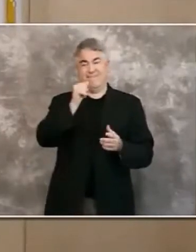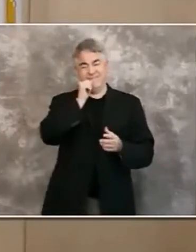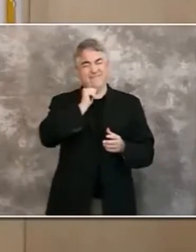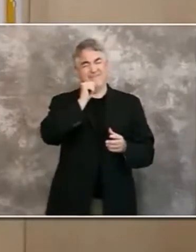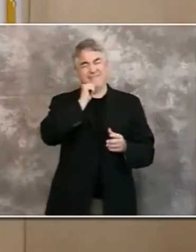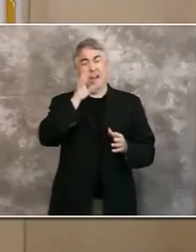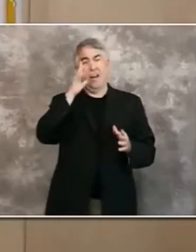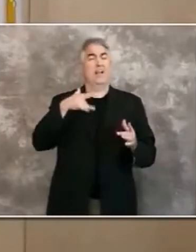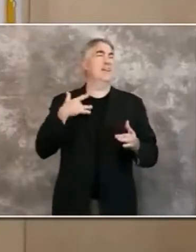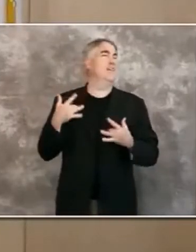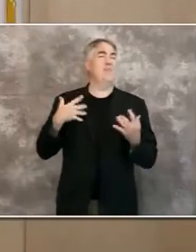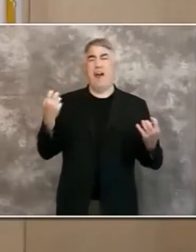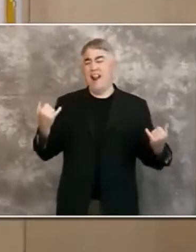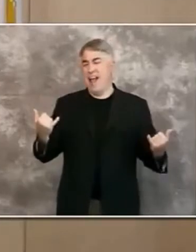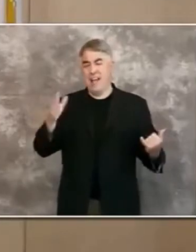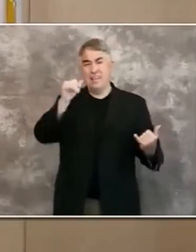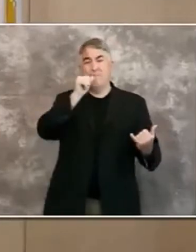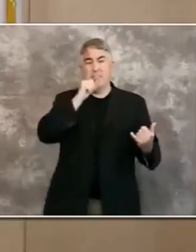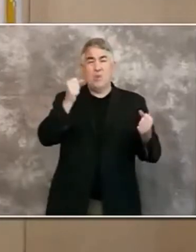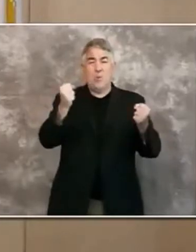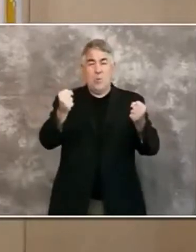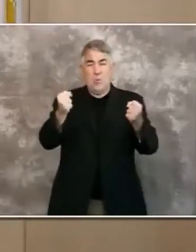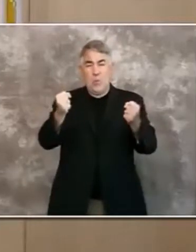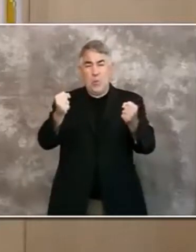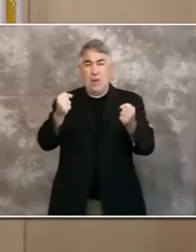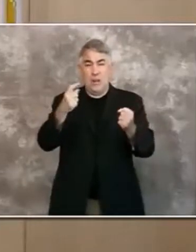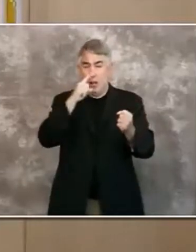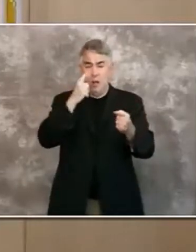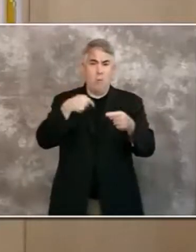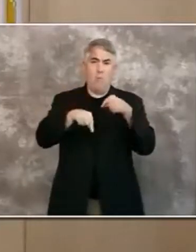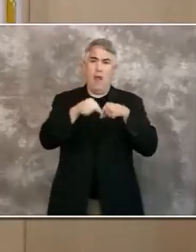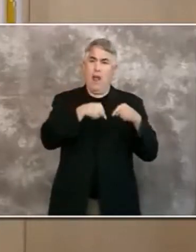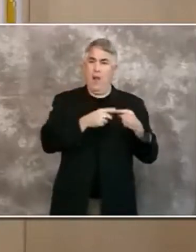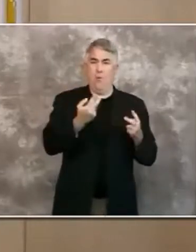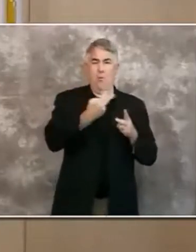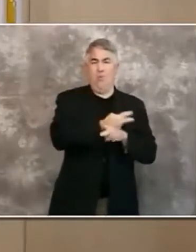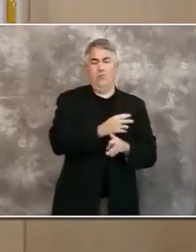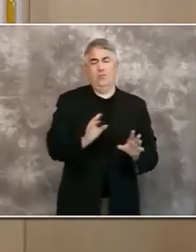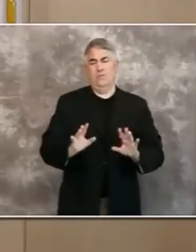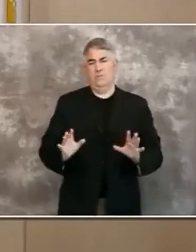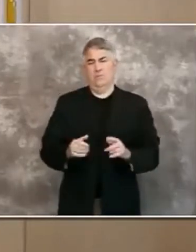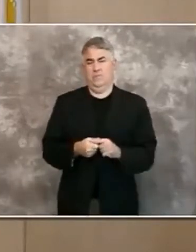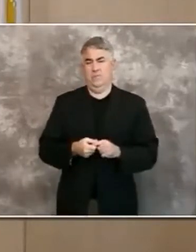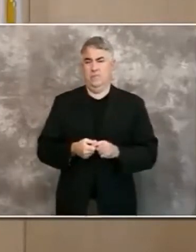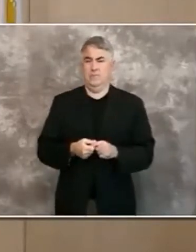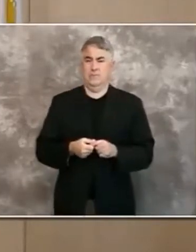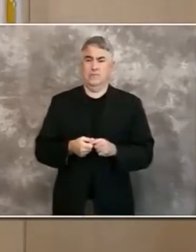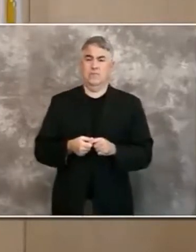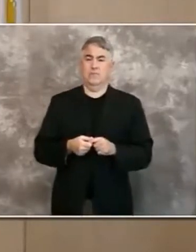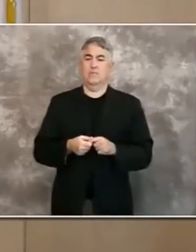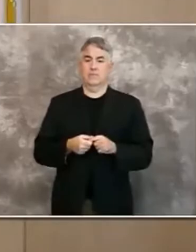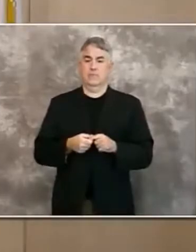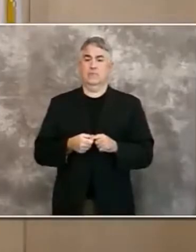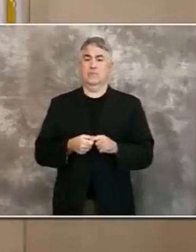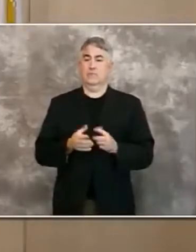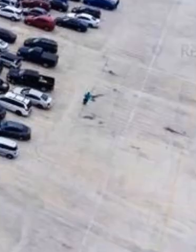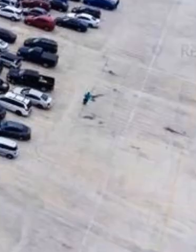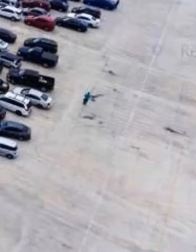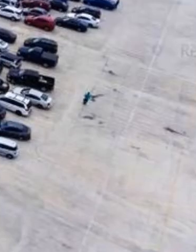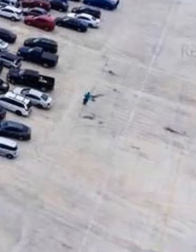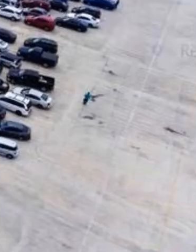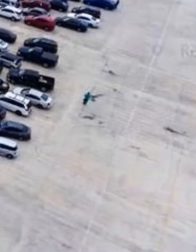year when we have herd immunity so that people will not become infected, hopefully.